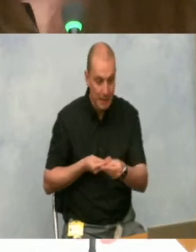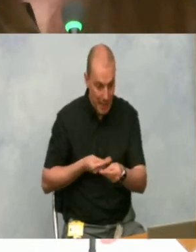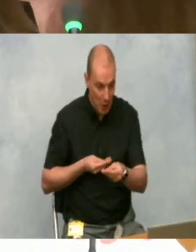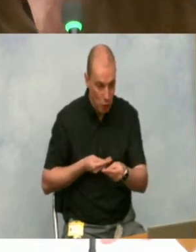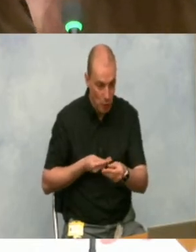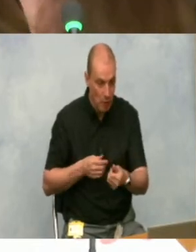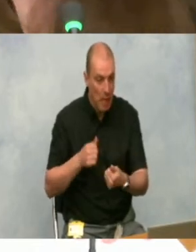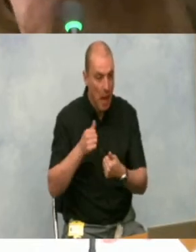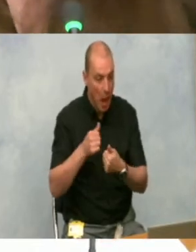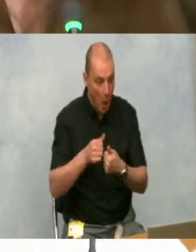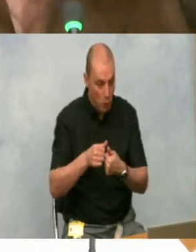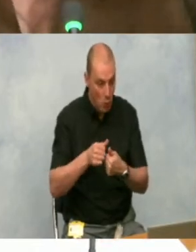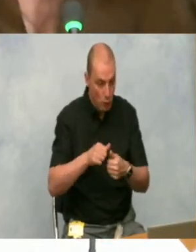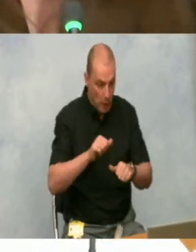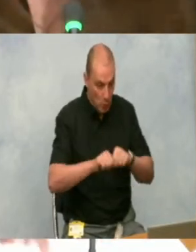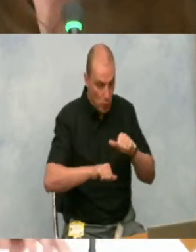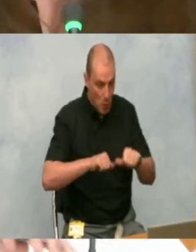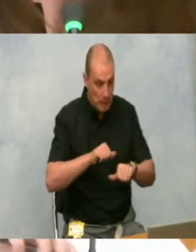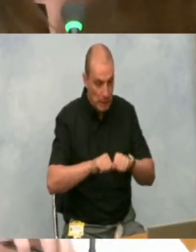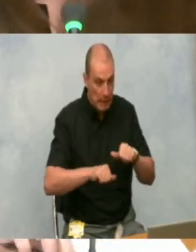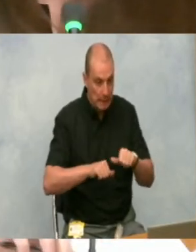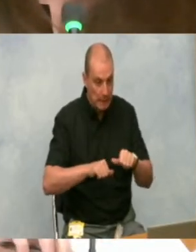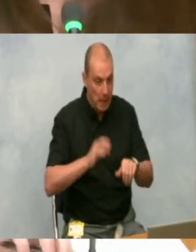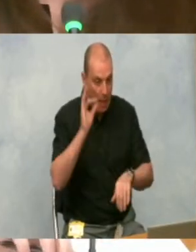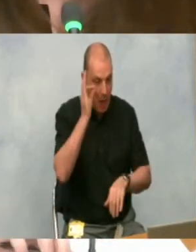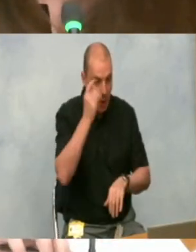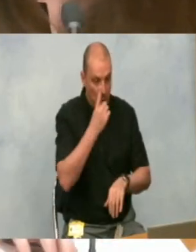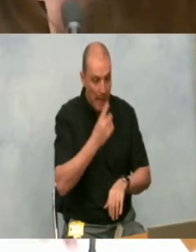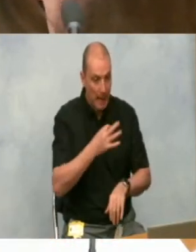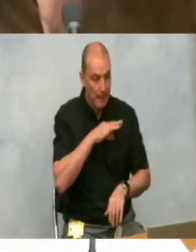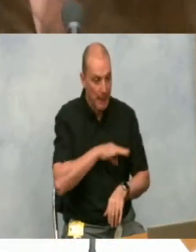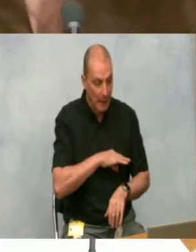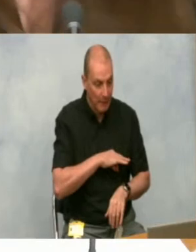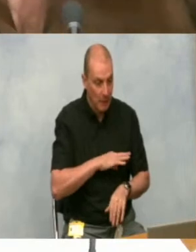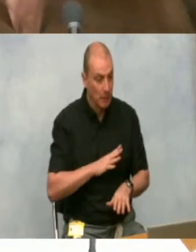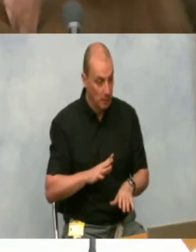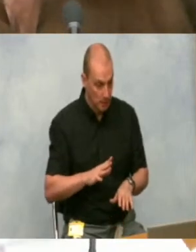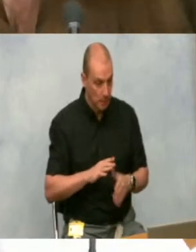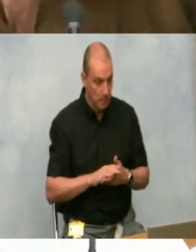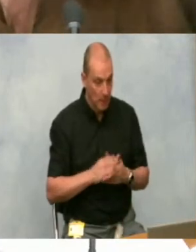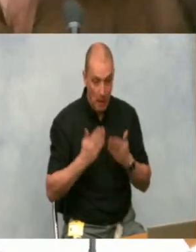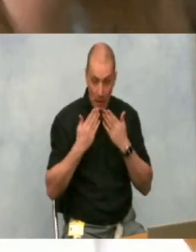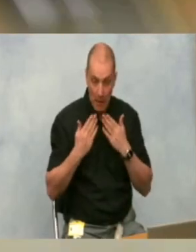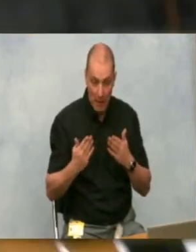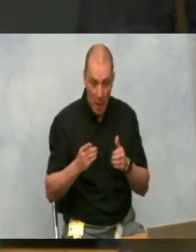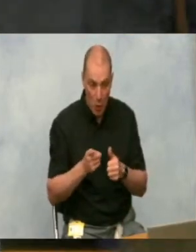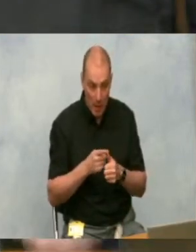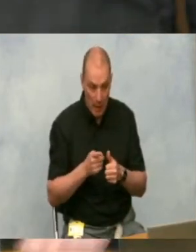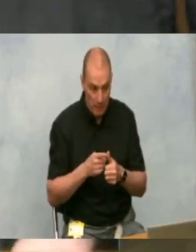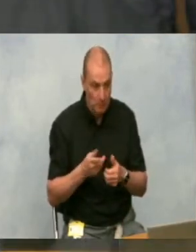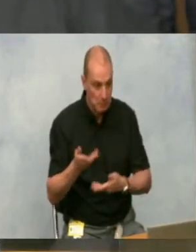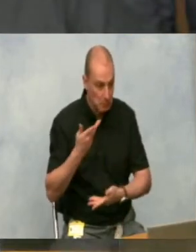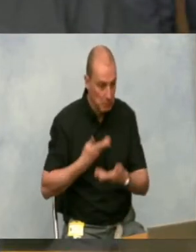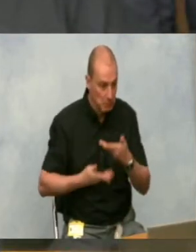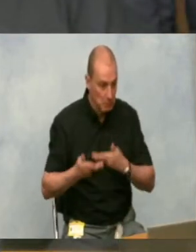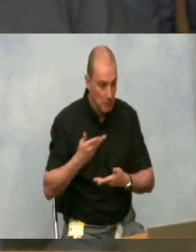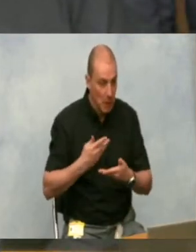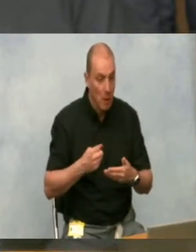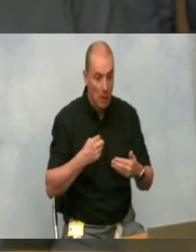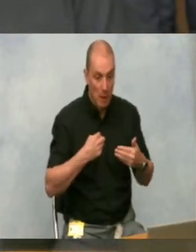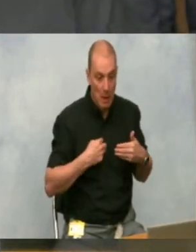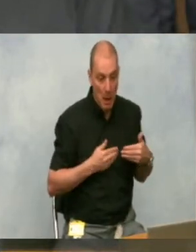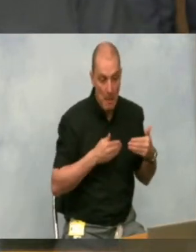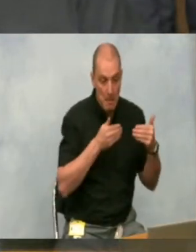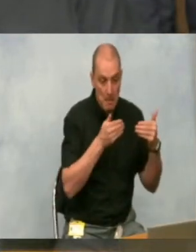best interest of the Council. Thank you, Chair. Thank you, Annette, and thank you for that additional information. So I'll move the